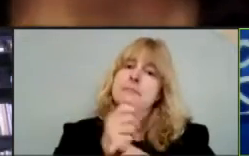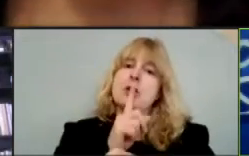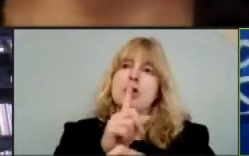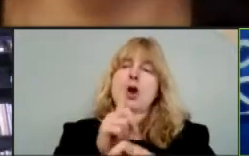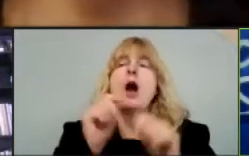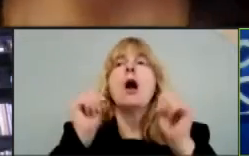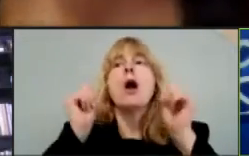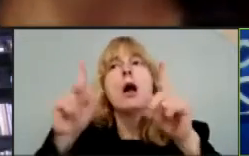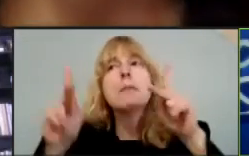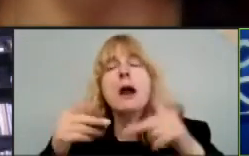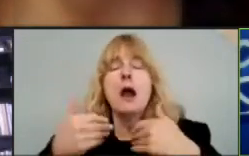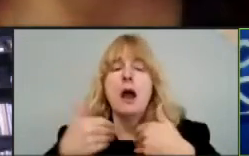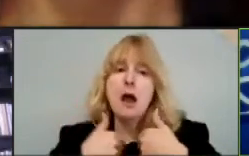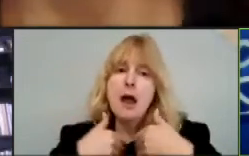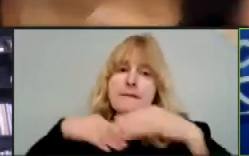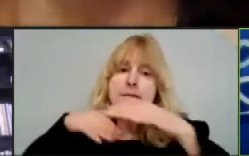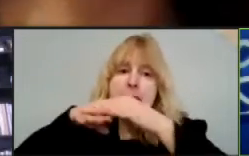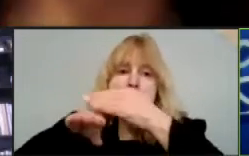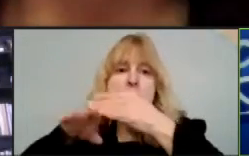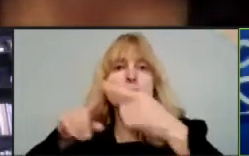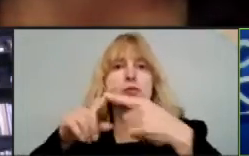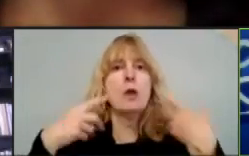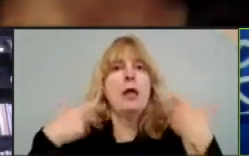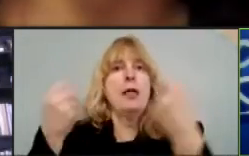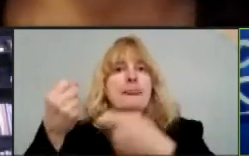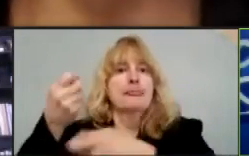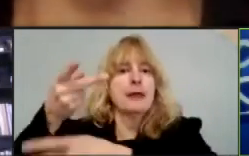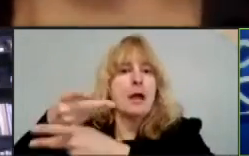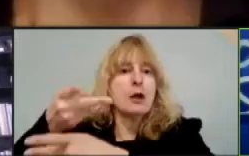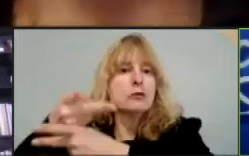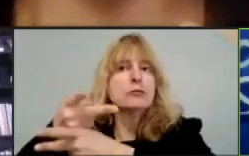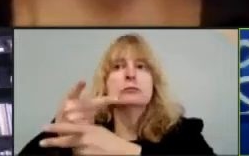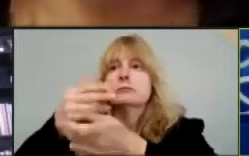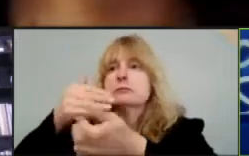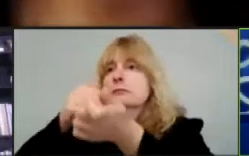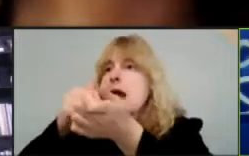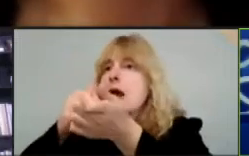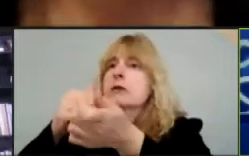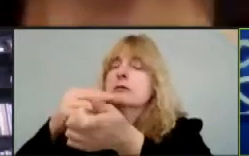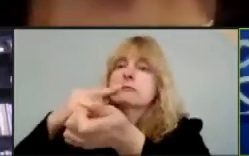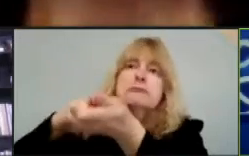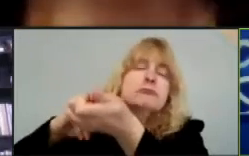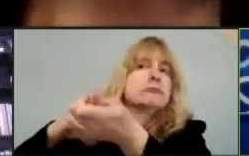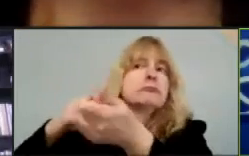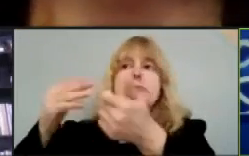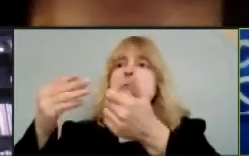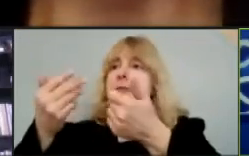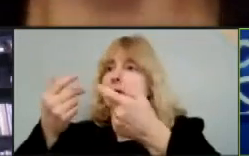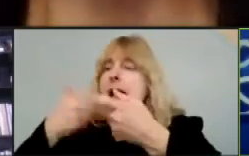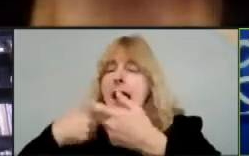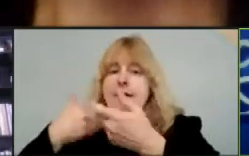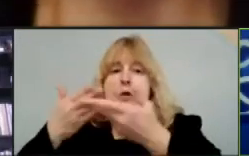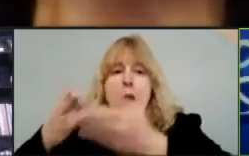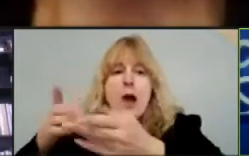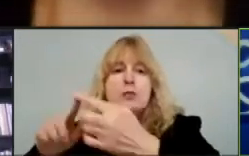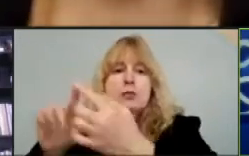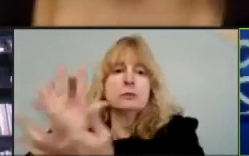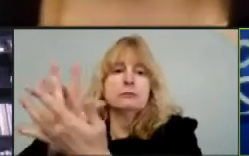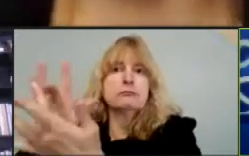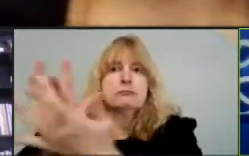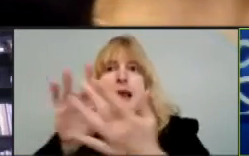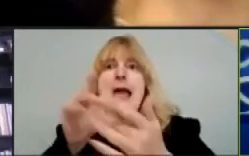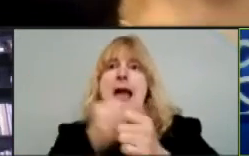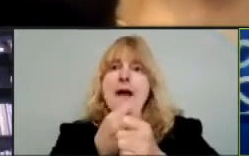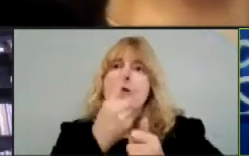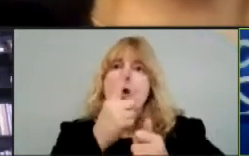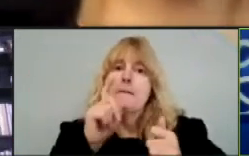that everyone is utilizing their primary care provider or getting in touch with them. Everybody needs to have a medical home. That's going to